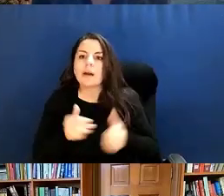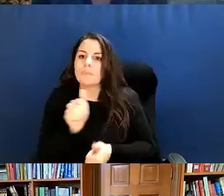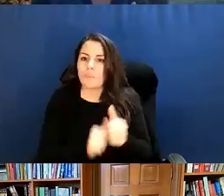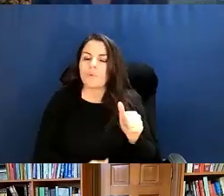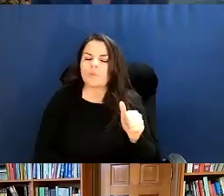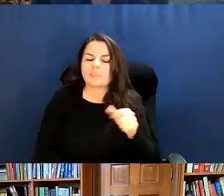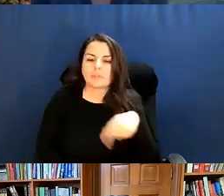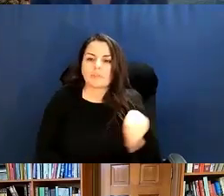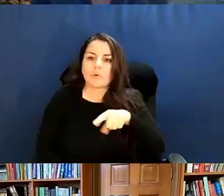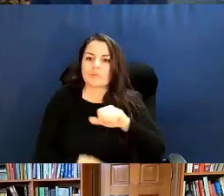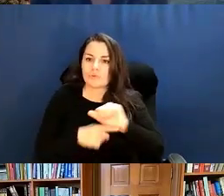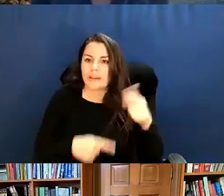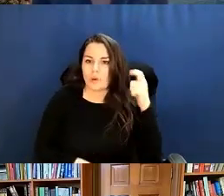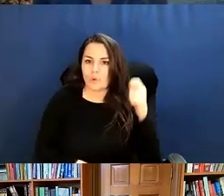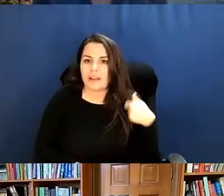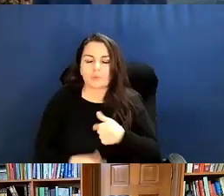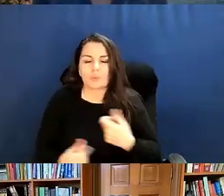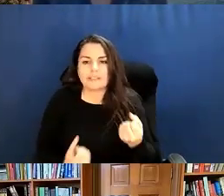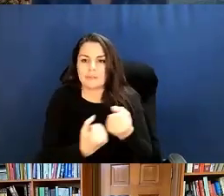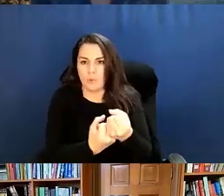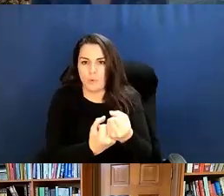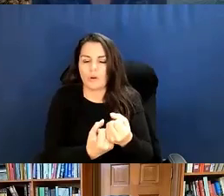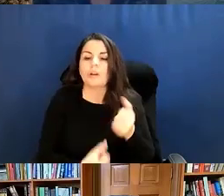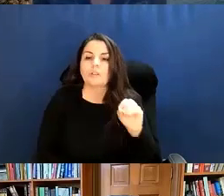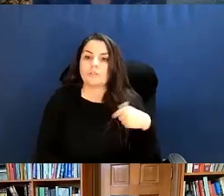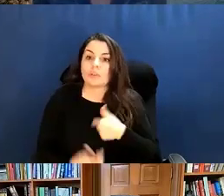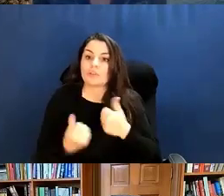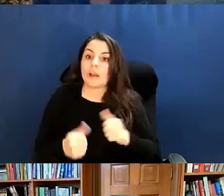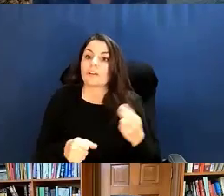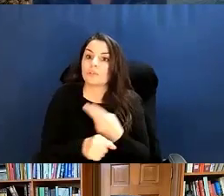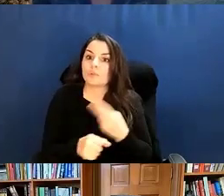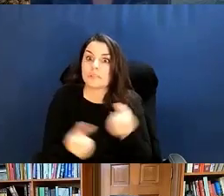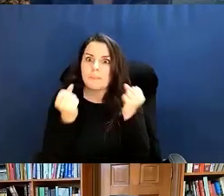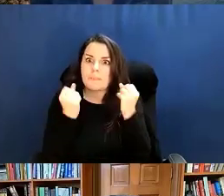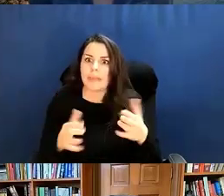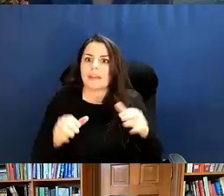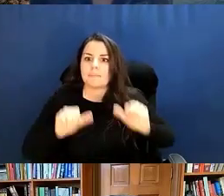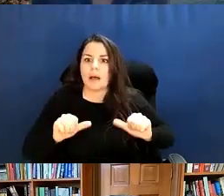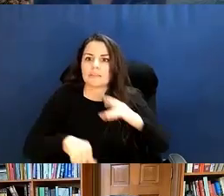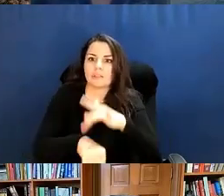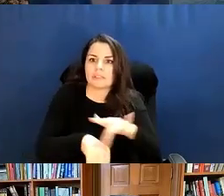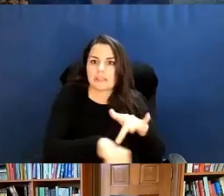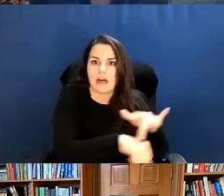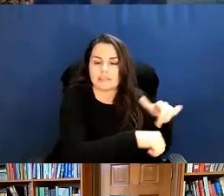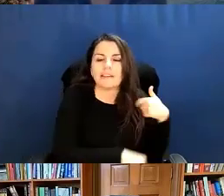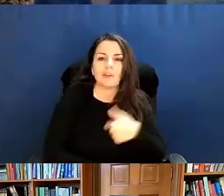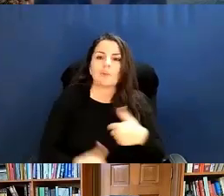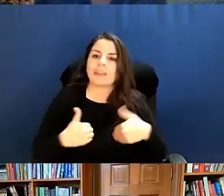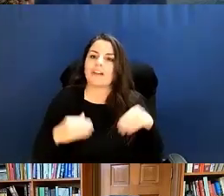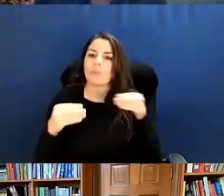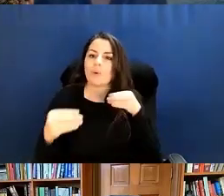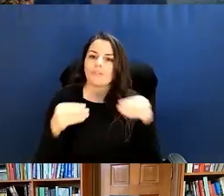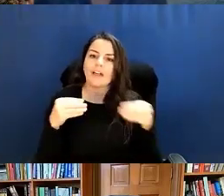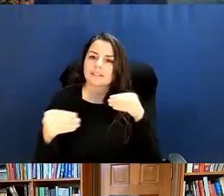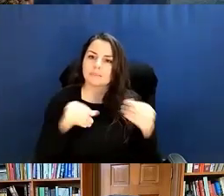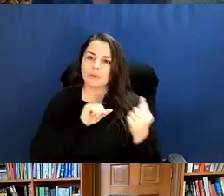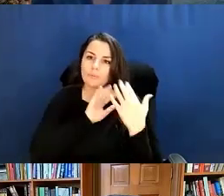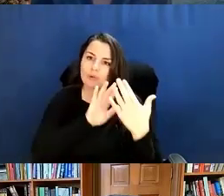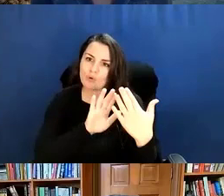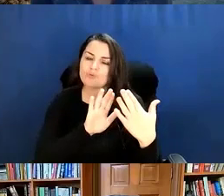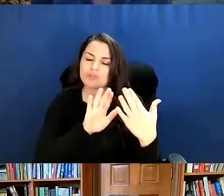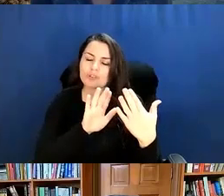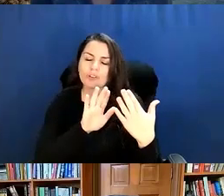Some ICs don't allow T32 PIs to use leftover funds for a new postdoctoral candidate. For example, if a